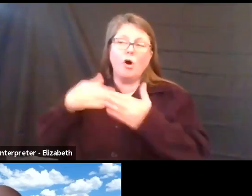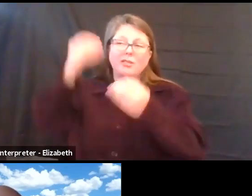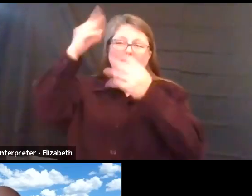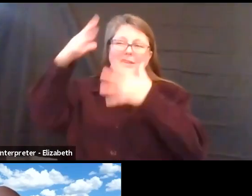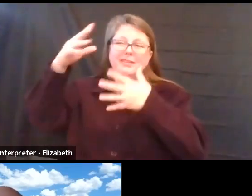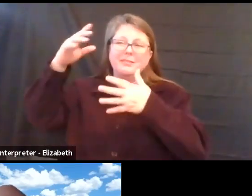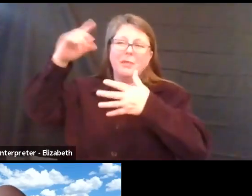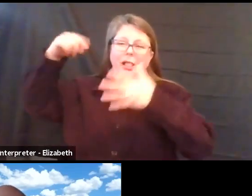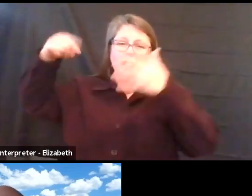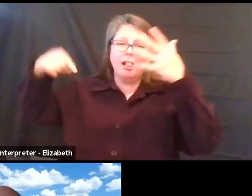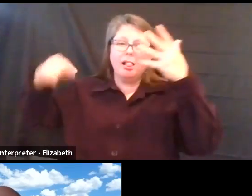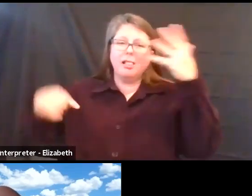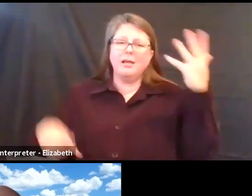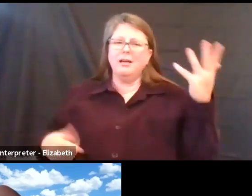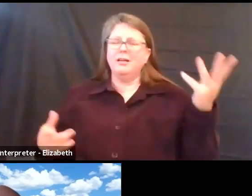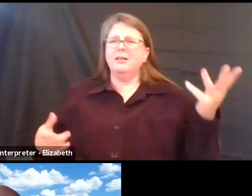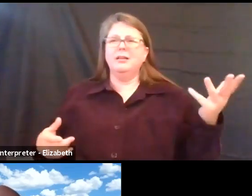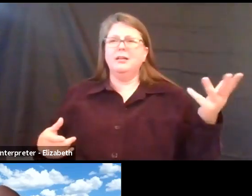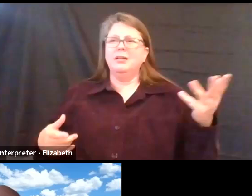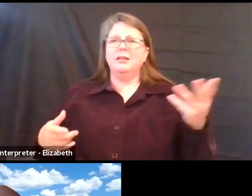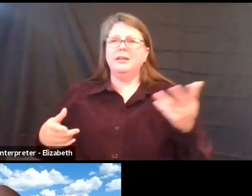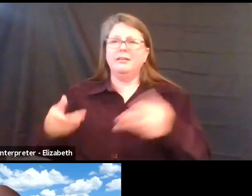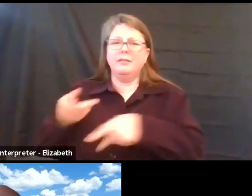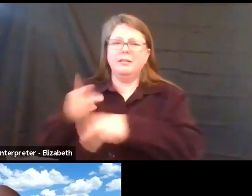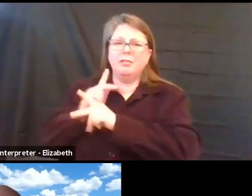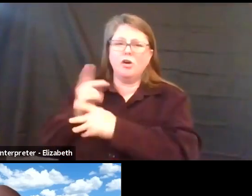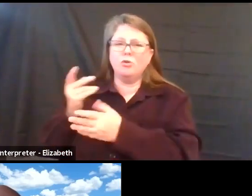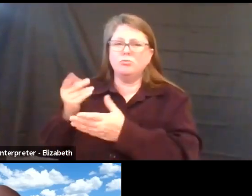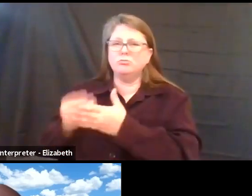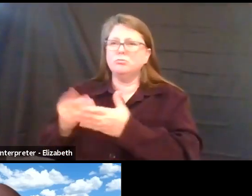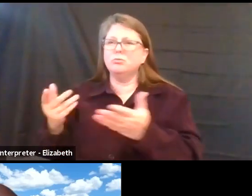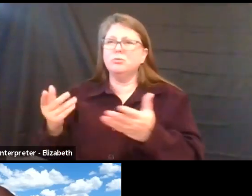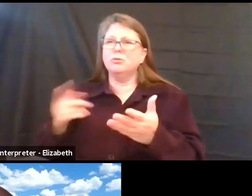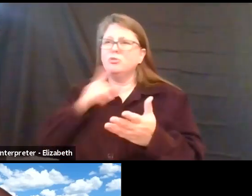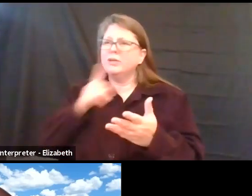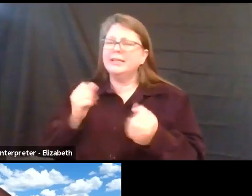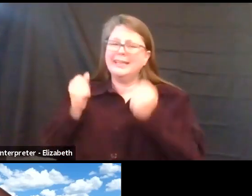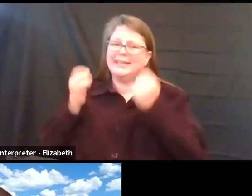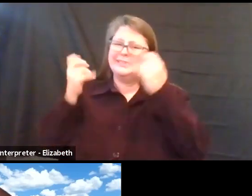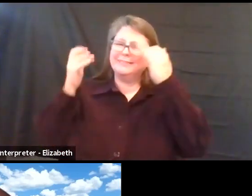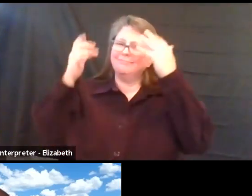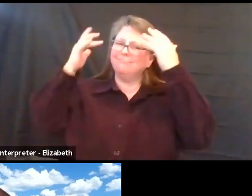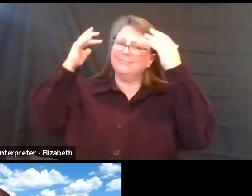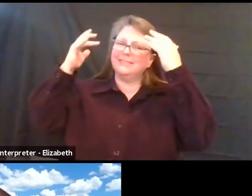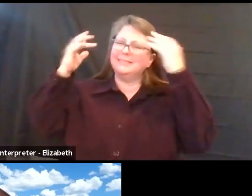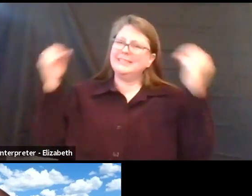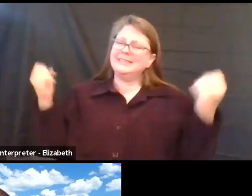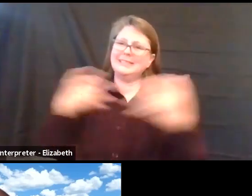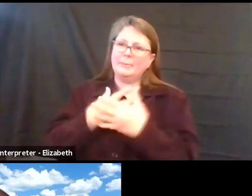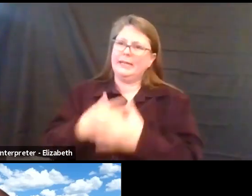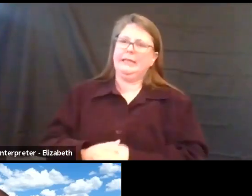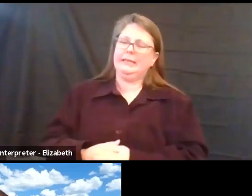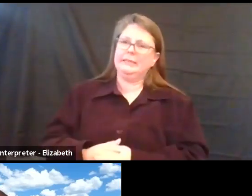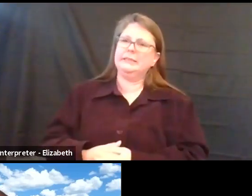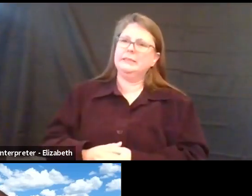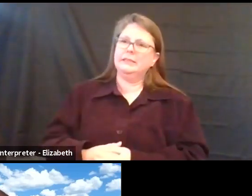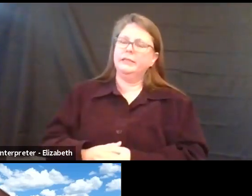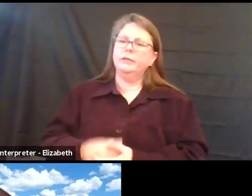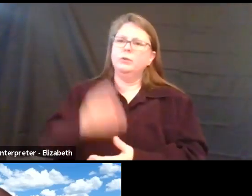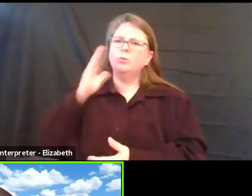to put together a loan package. Will there be some help helping me to negotiate and figure all of that